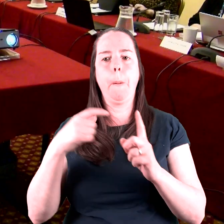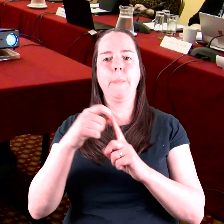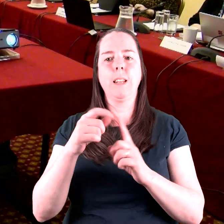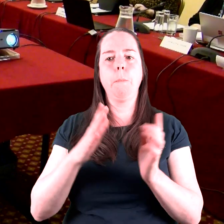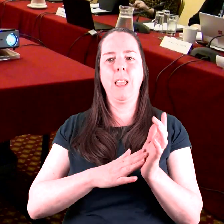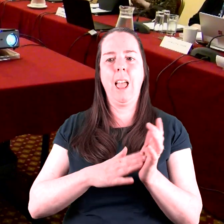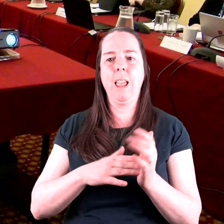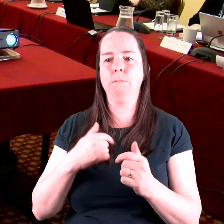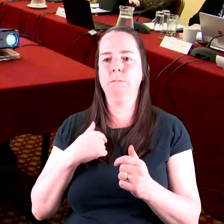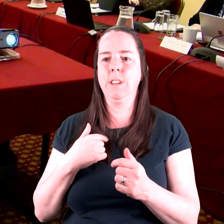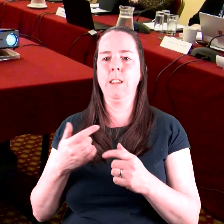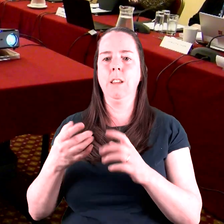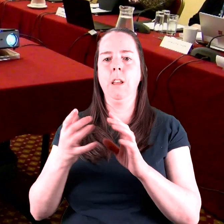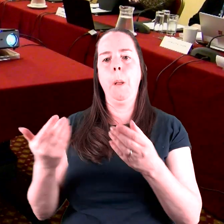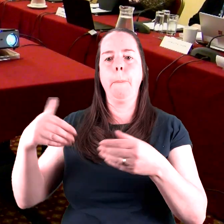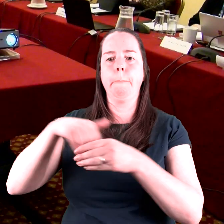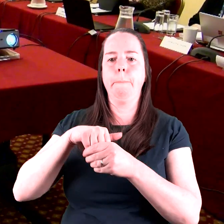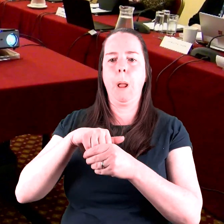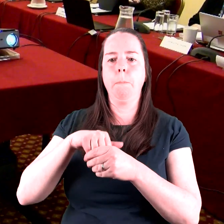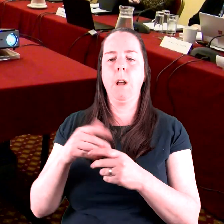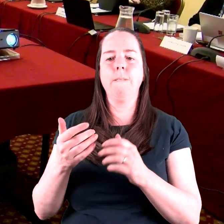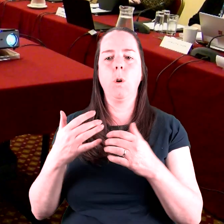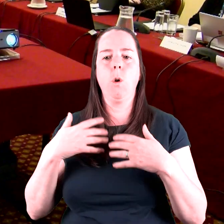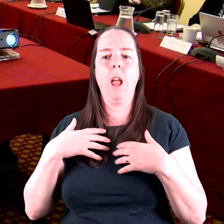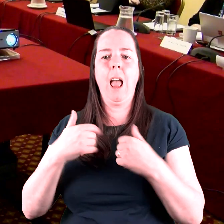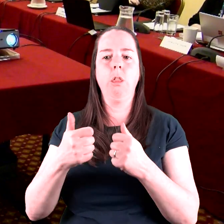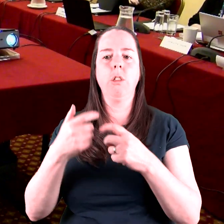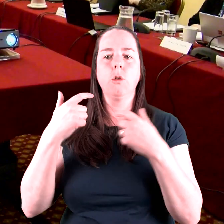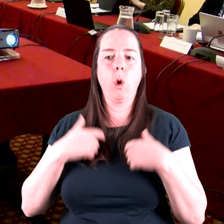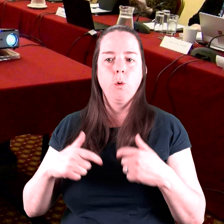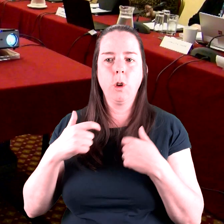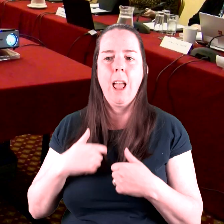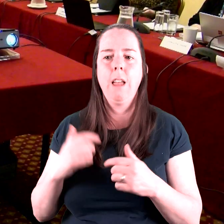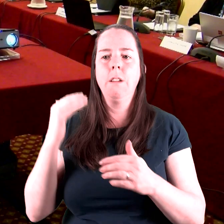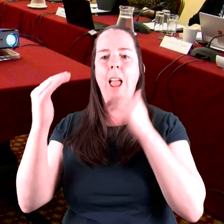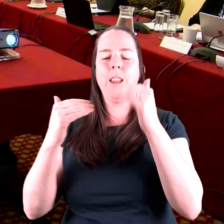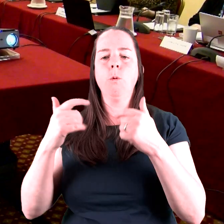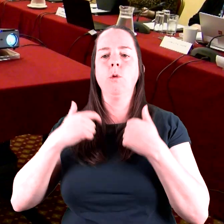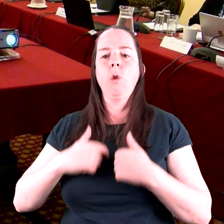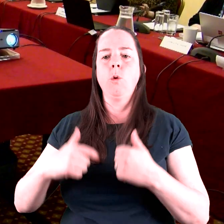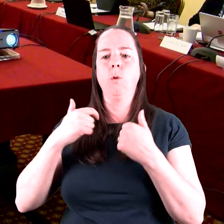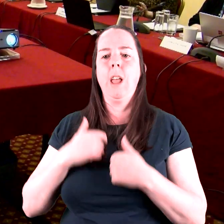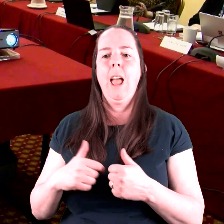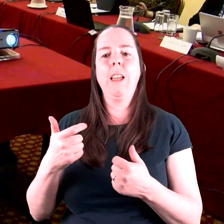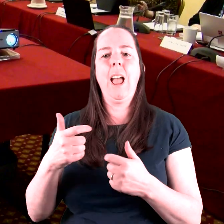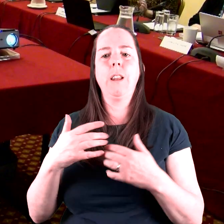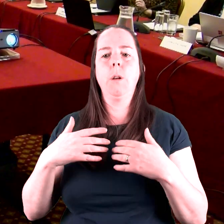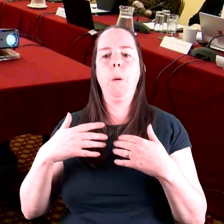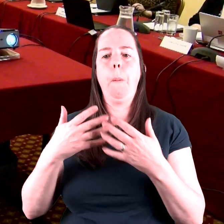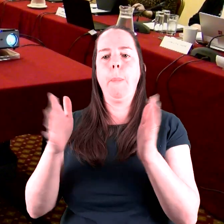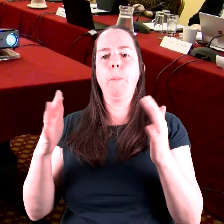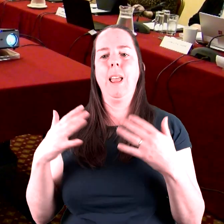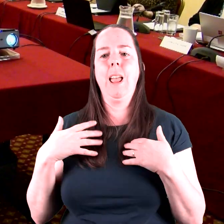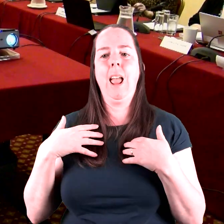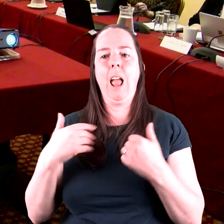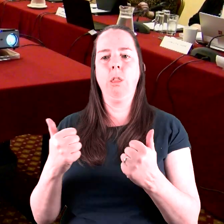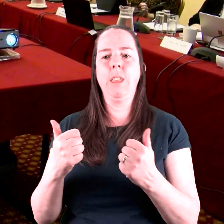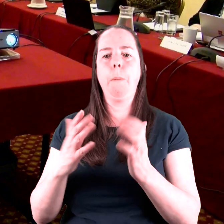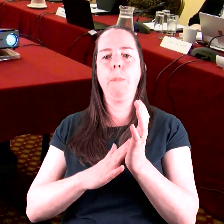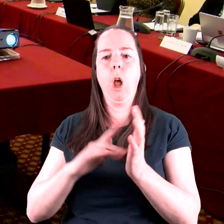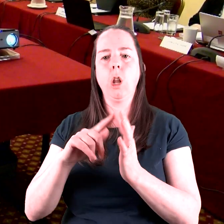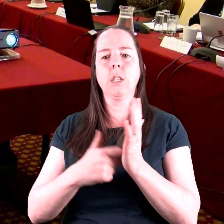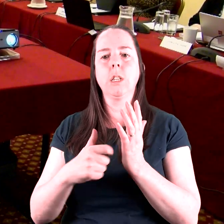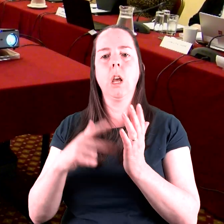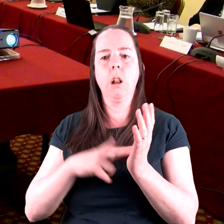Hello, I'm Peter McCabe. I'm the Cabinet Member for Health, Social Care, Adult Social Care and Public Health